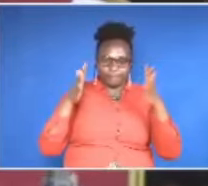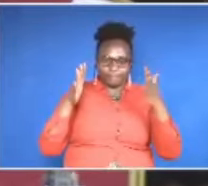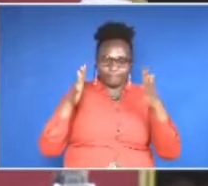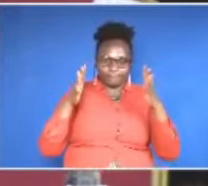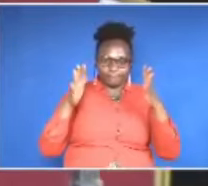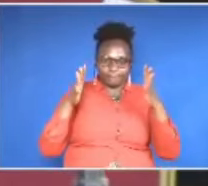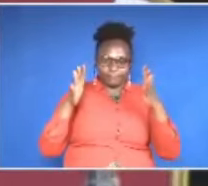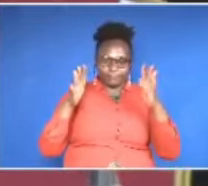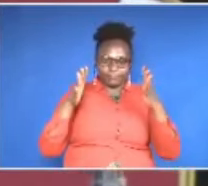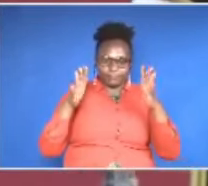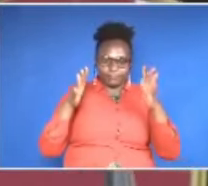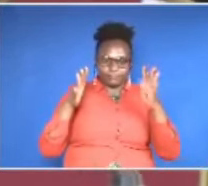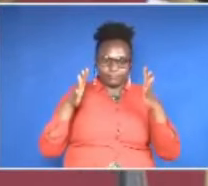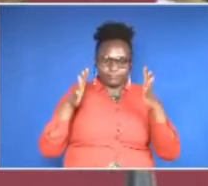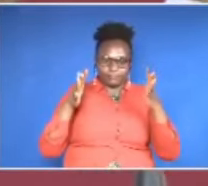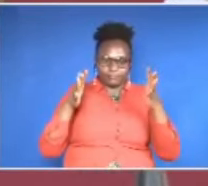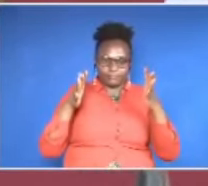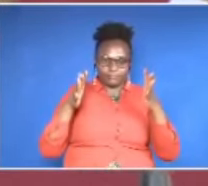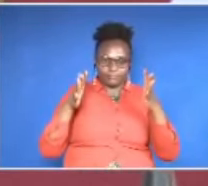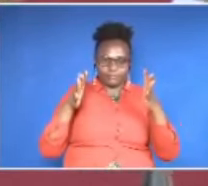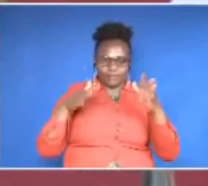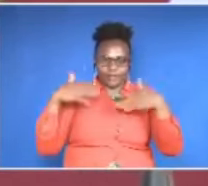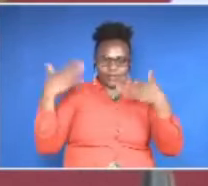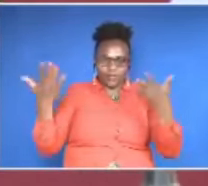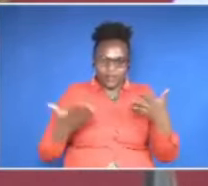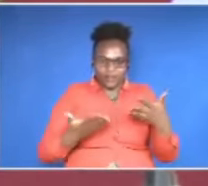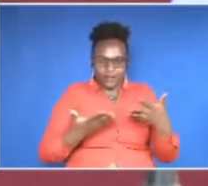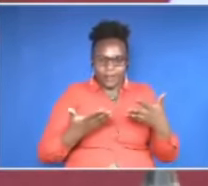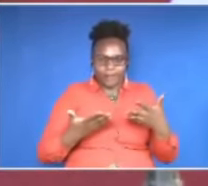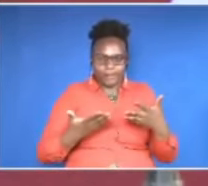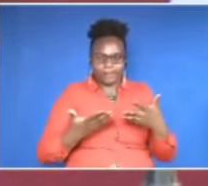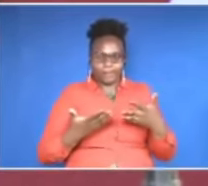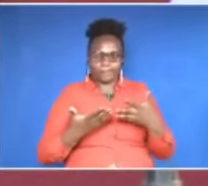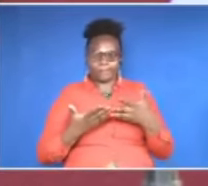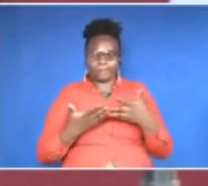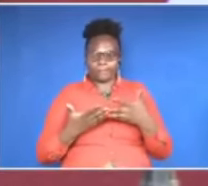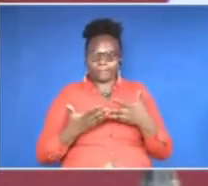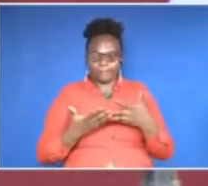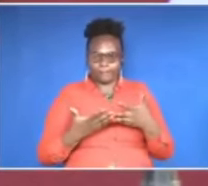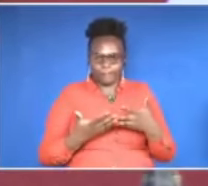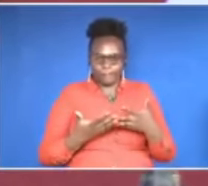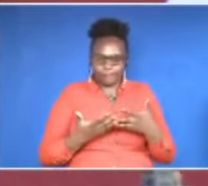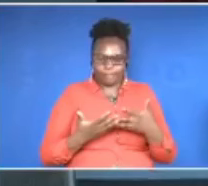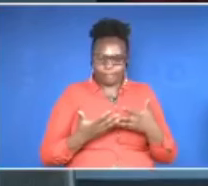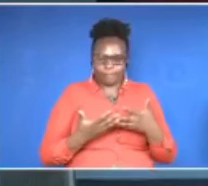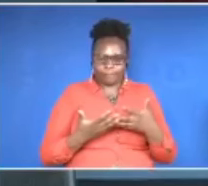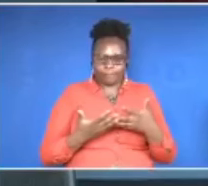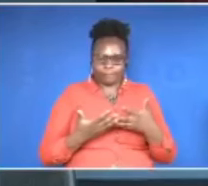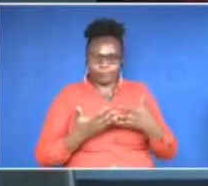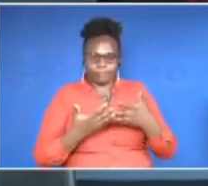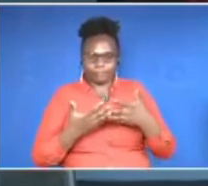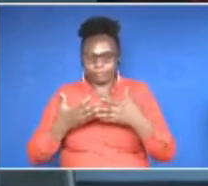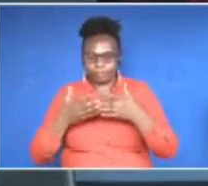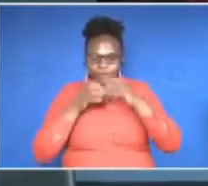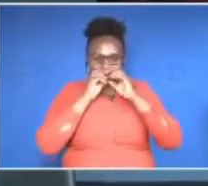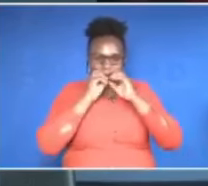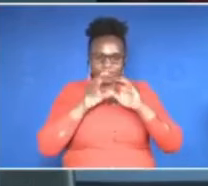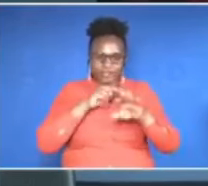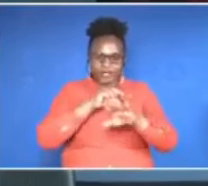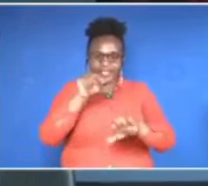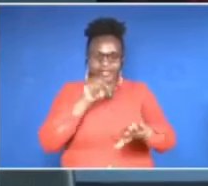rais. Deputy President, you are most welcome. Naibu wa rais, umekaribishwa. We are so blessed as a